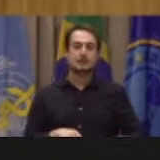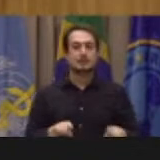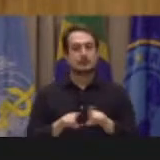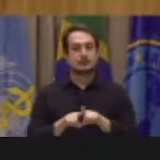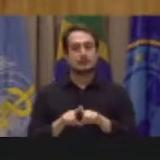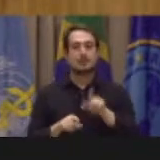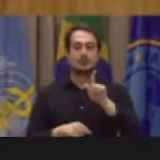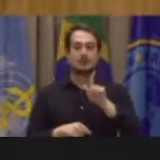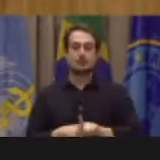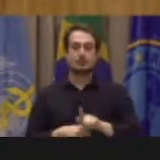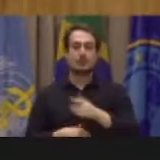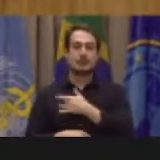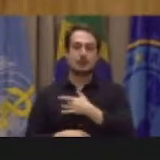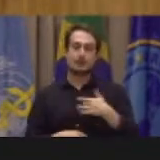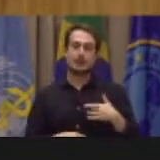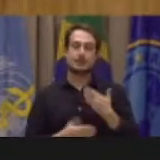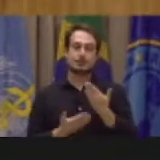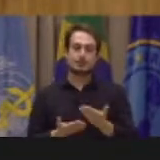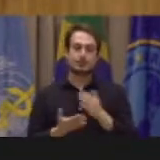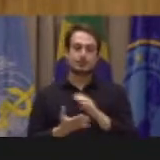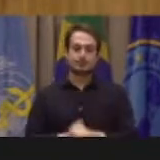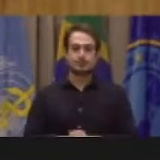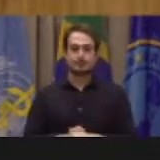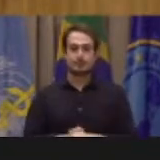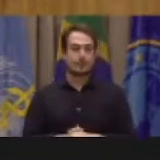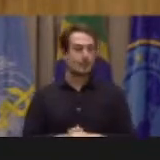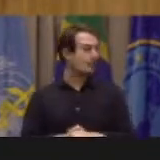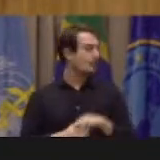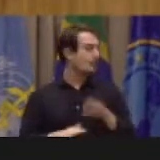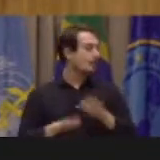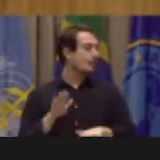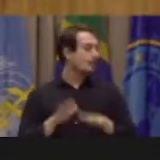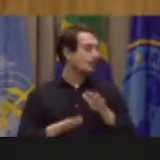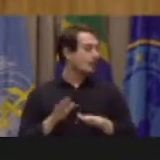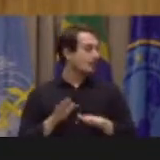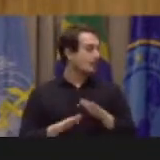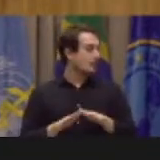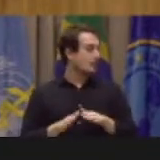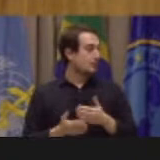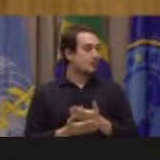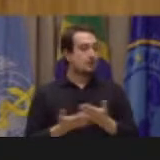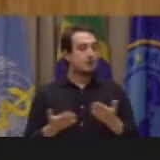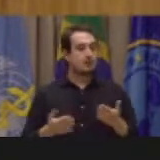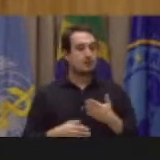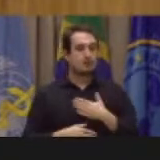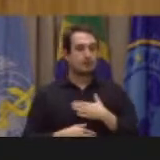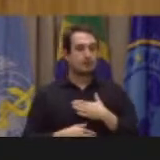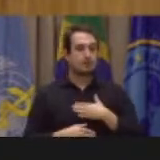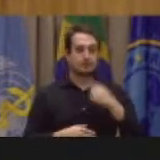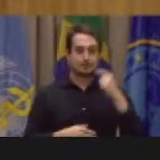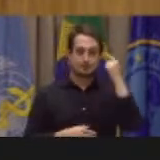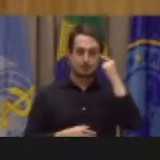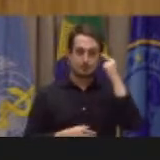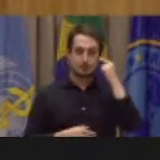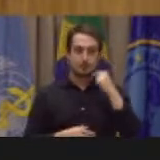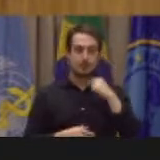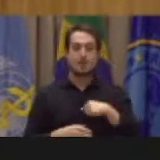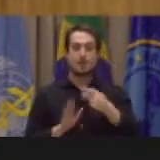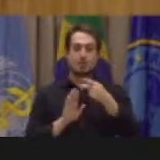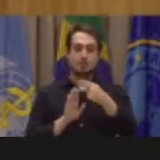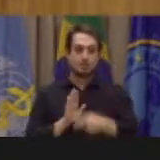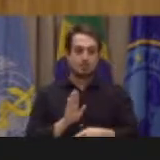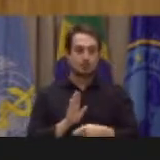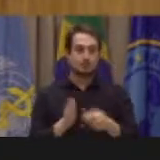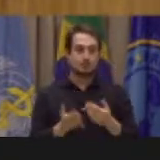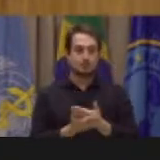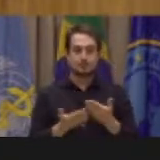time, clinical management and public management as well. Maybe that's, from what I know, the project